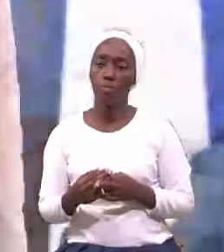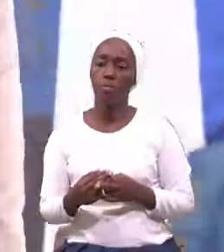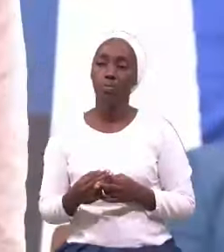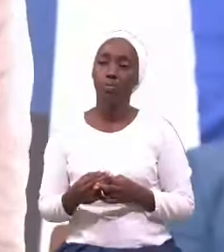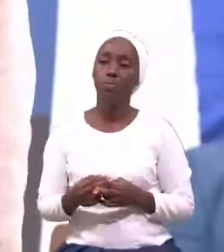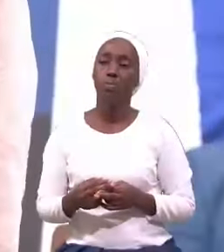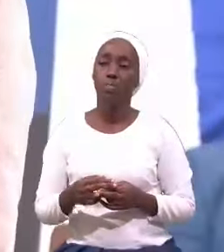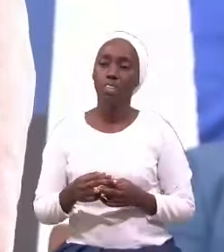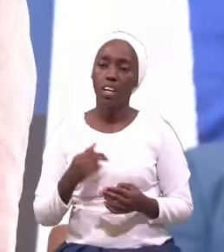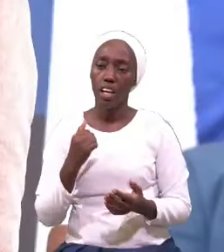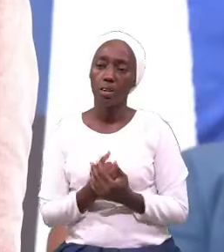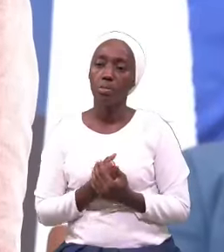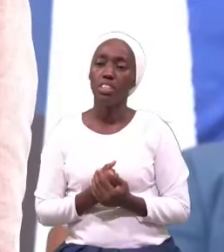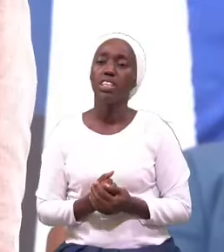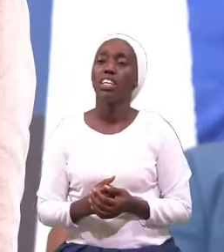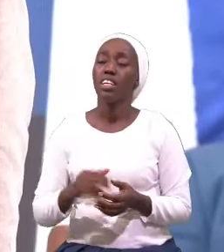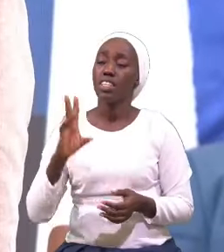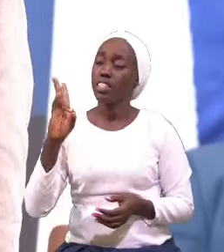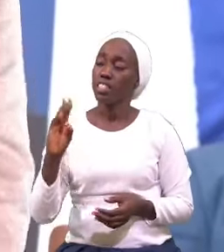70 years, general.